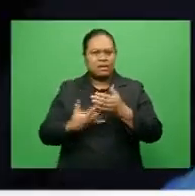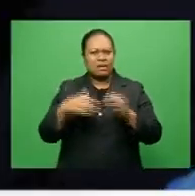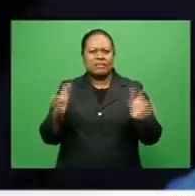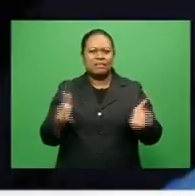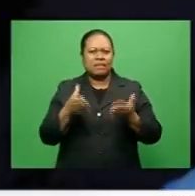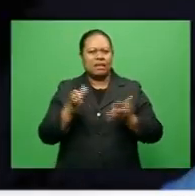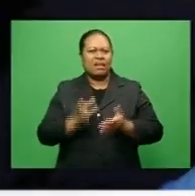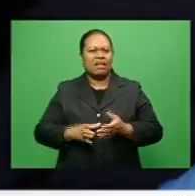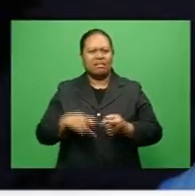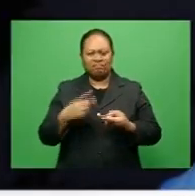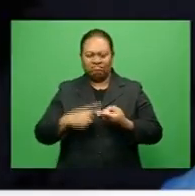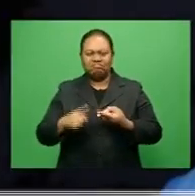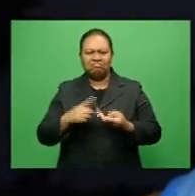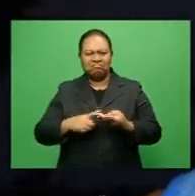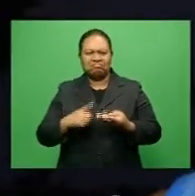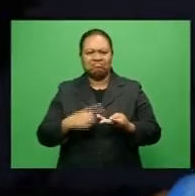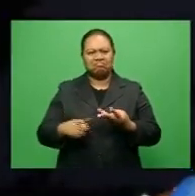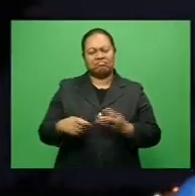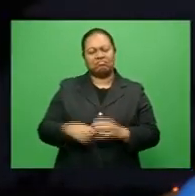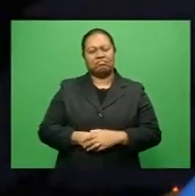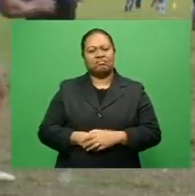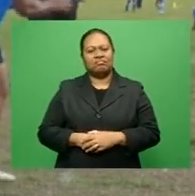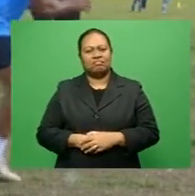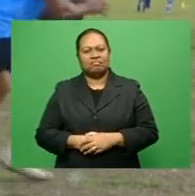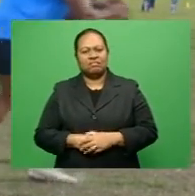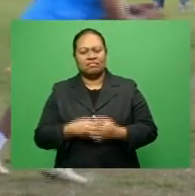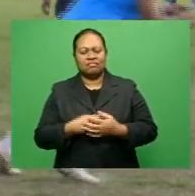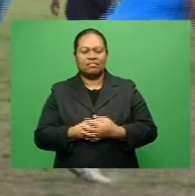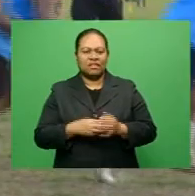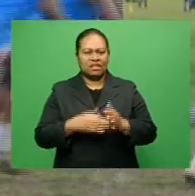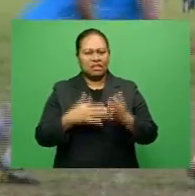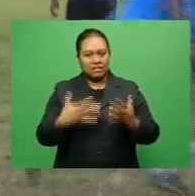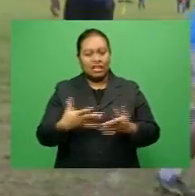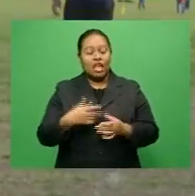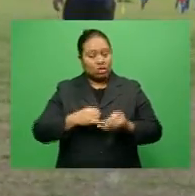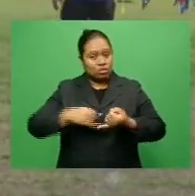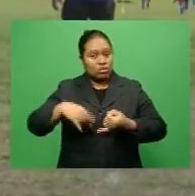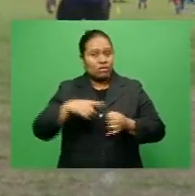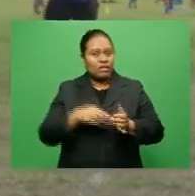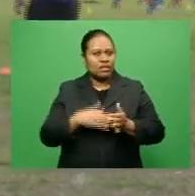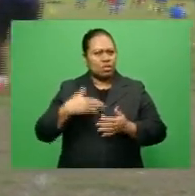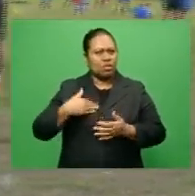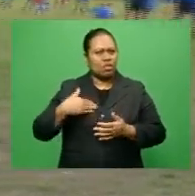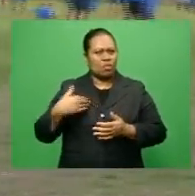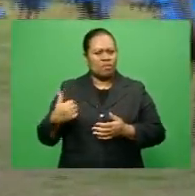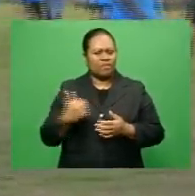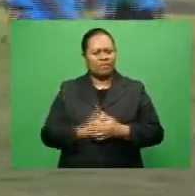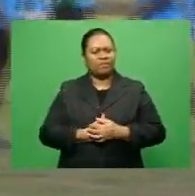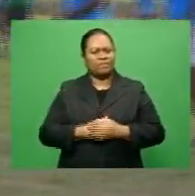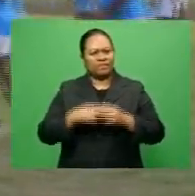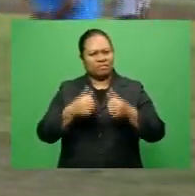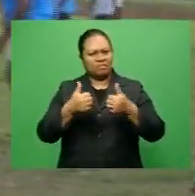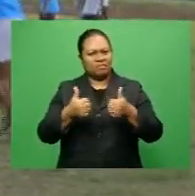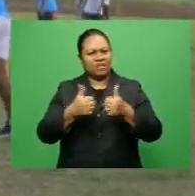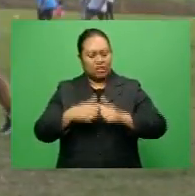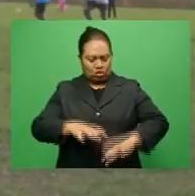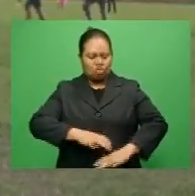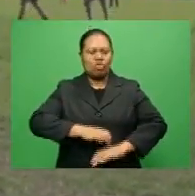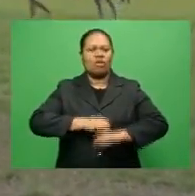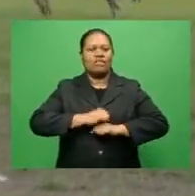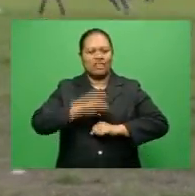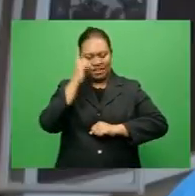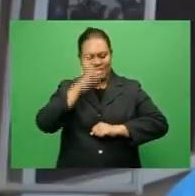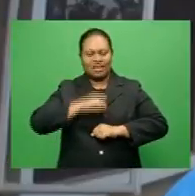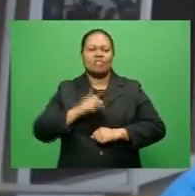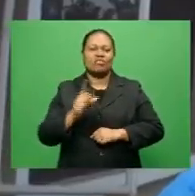Manasa Solo and Sirlen Tua, John Stewart. Even though Suva has a relatively new-look side, the management is confident they can get the